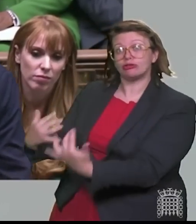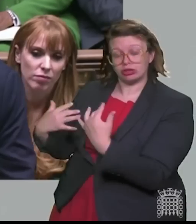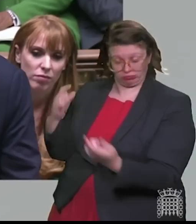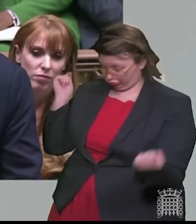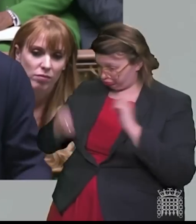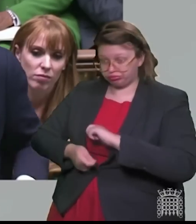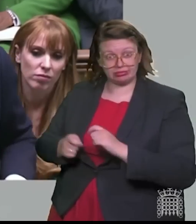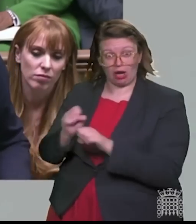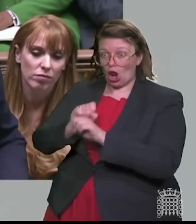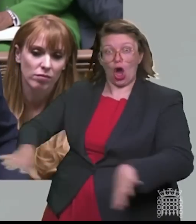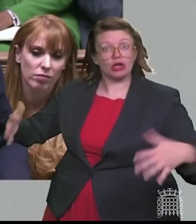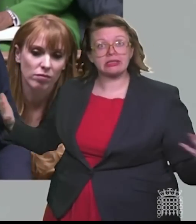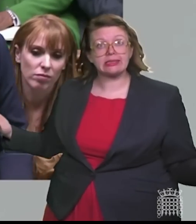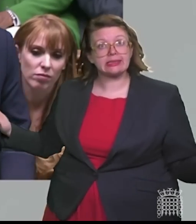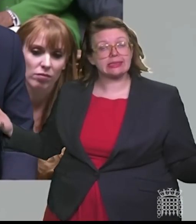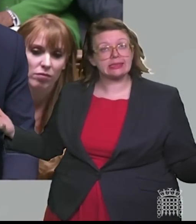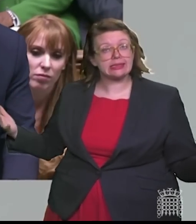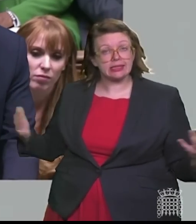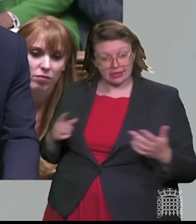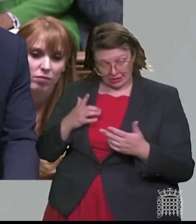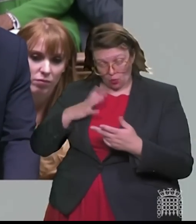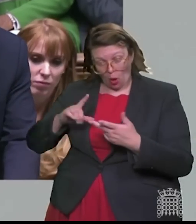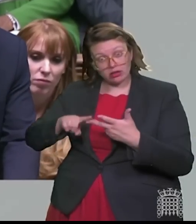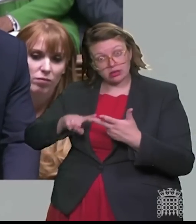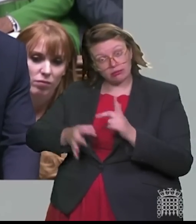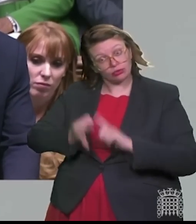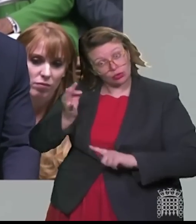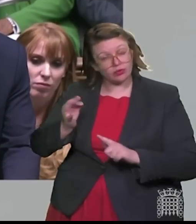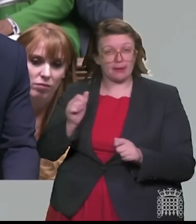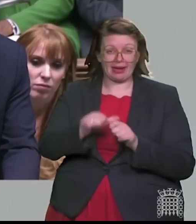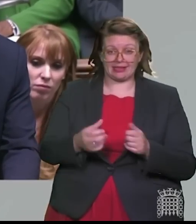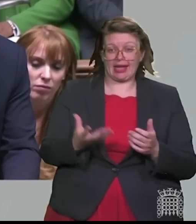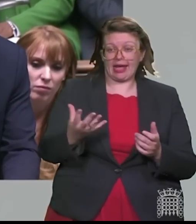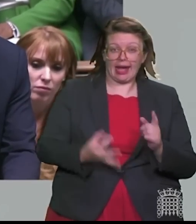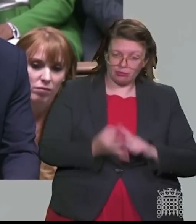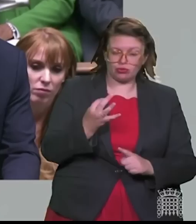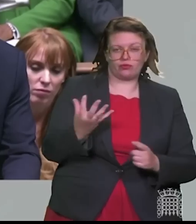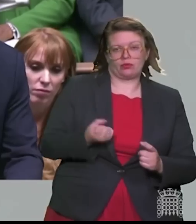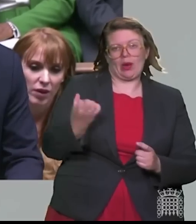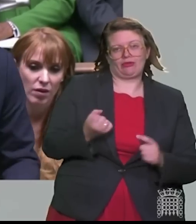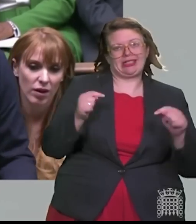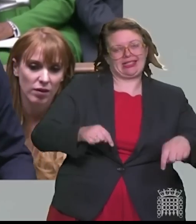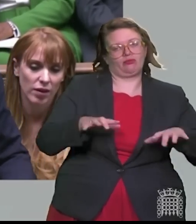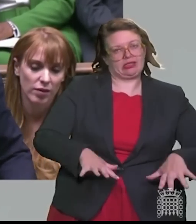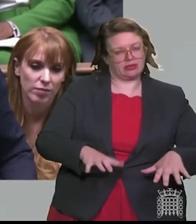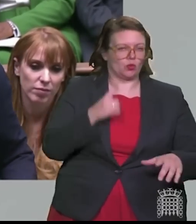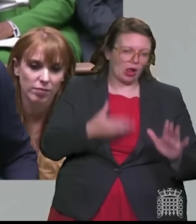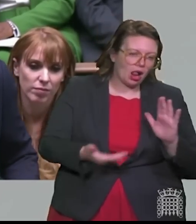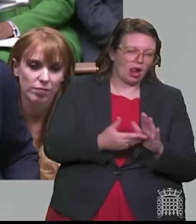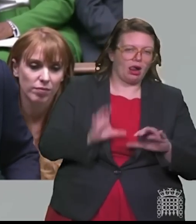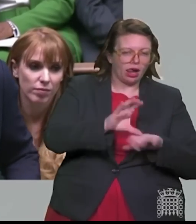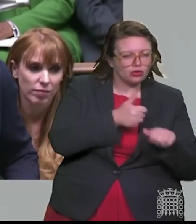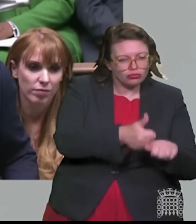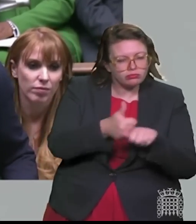immigration lever, he would get serious about wages in Britain and get serious about skills and training. The apprenticeship